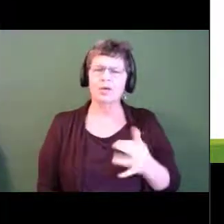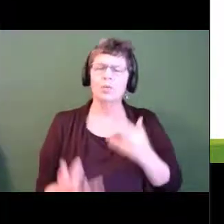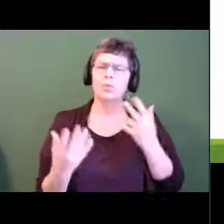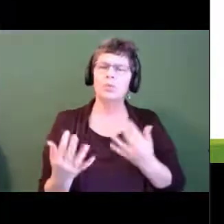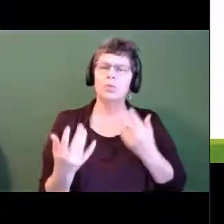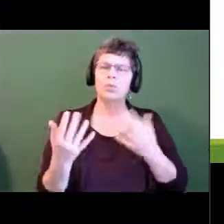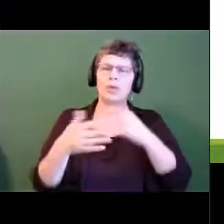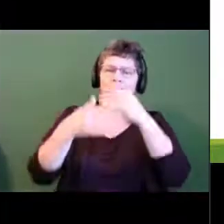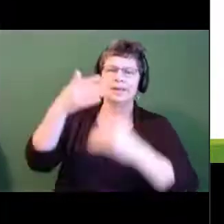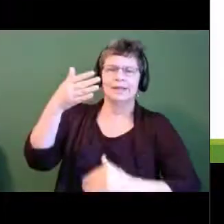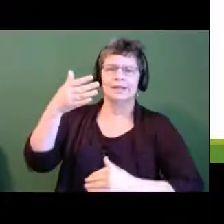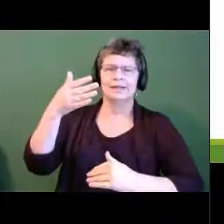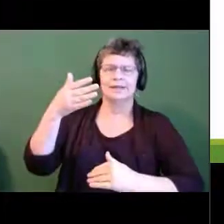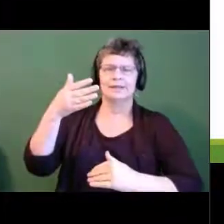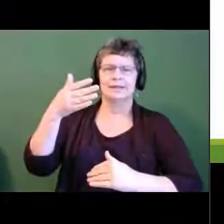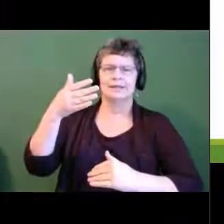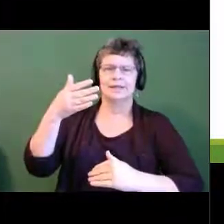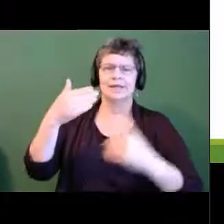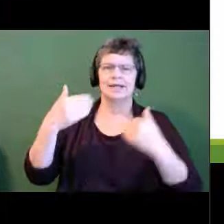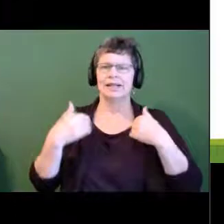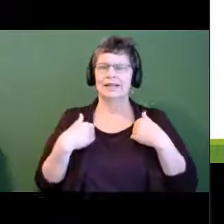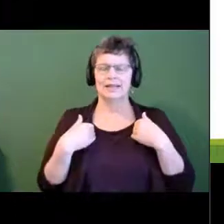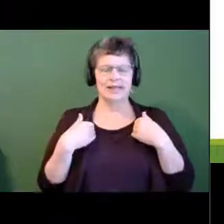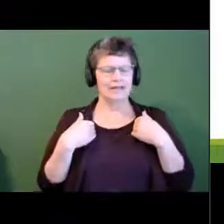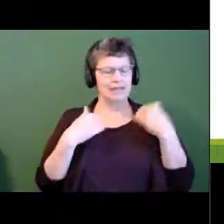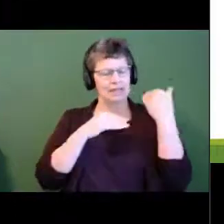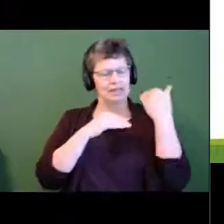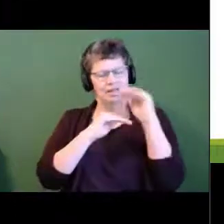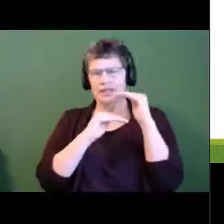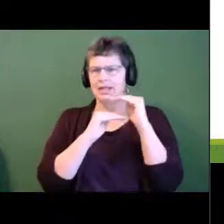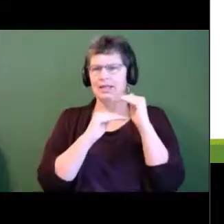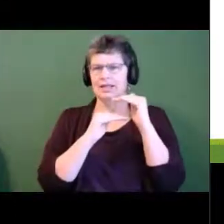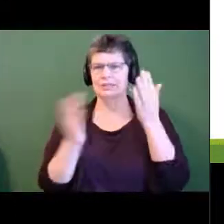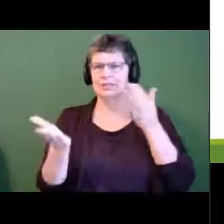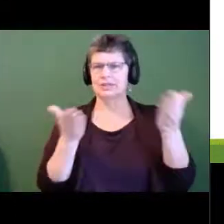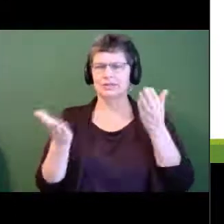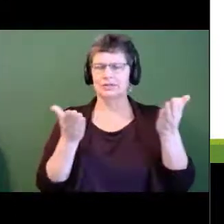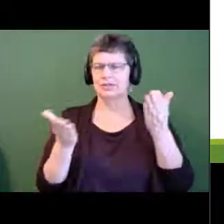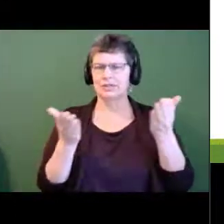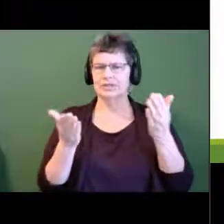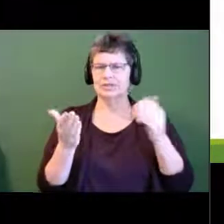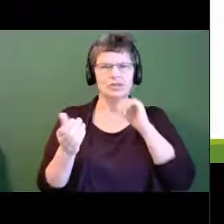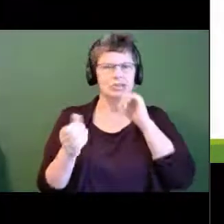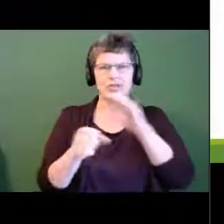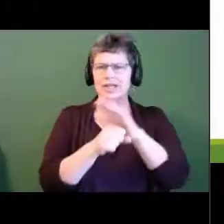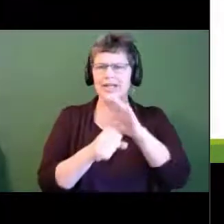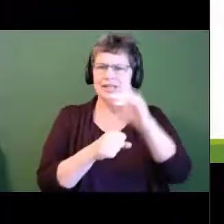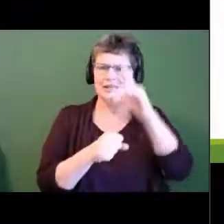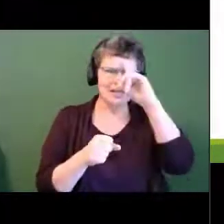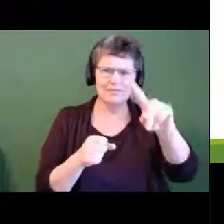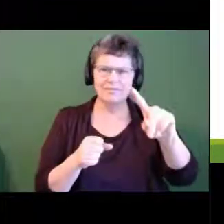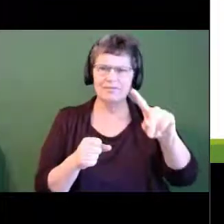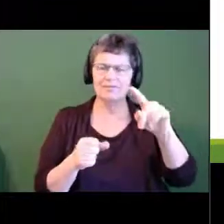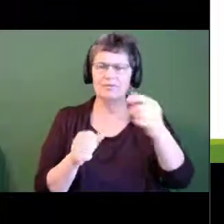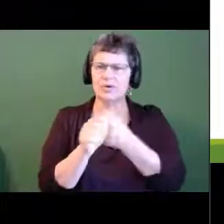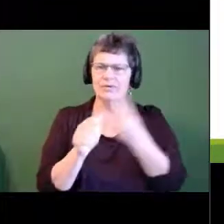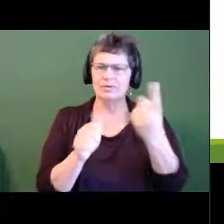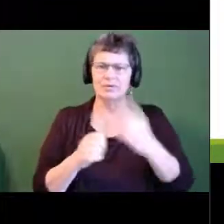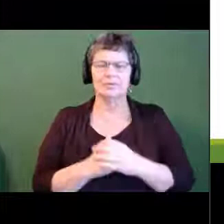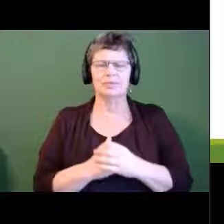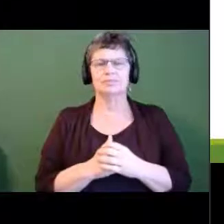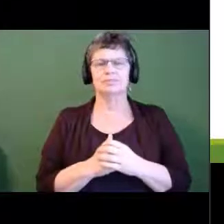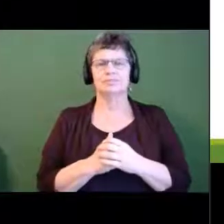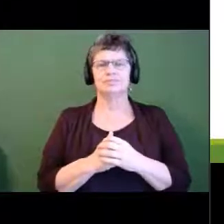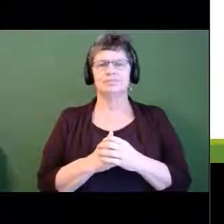to support your participation socially in the community, and things go downhill. Affordability is another thing that